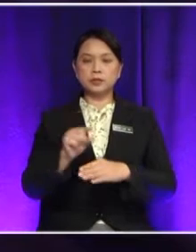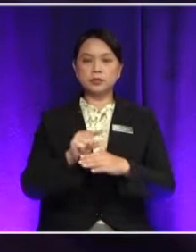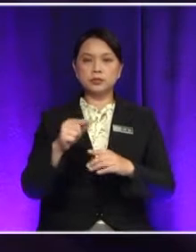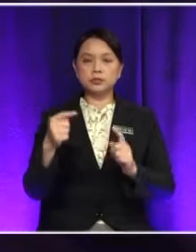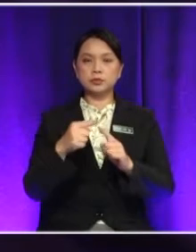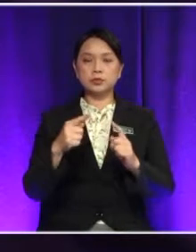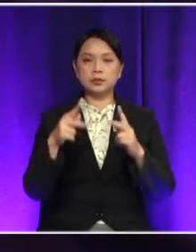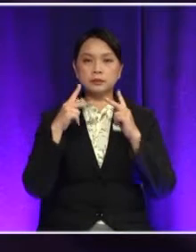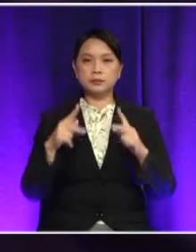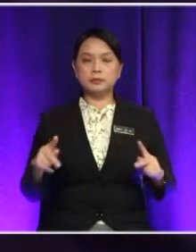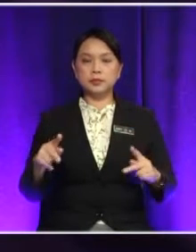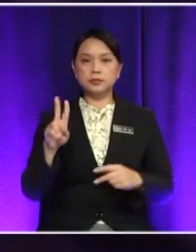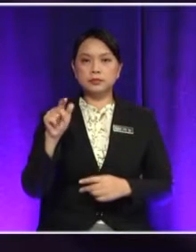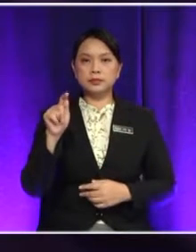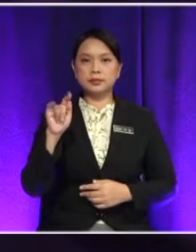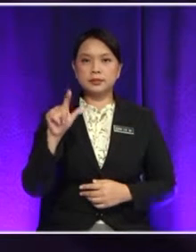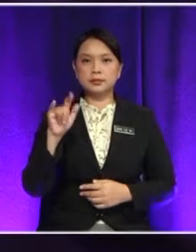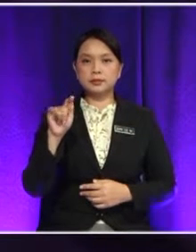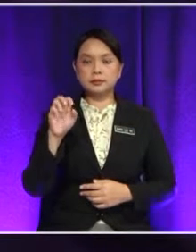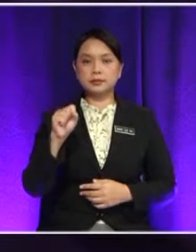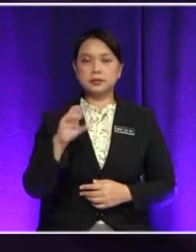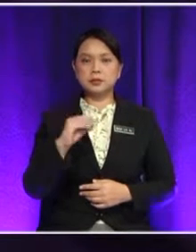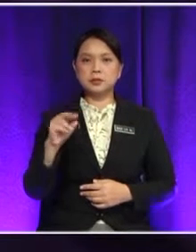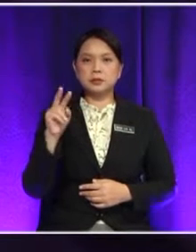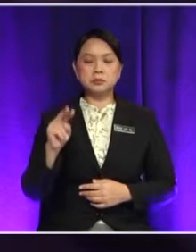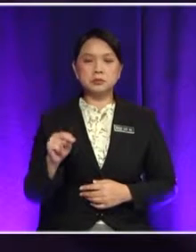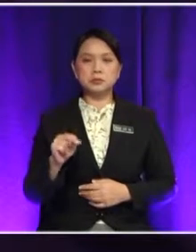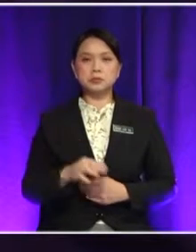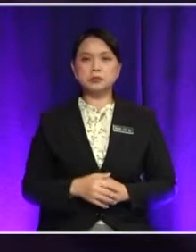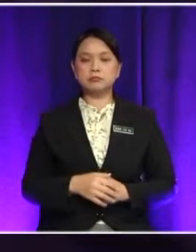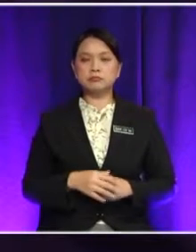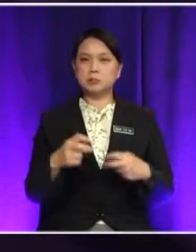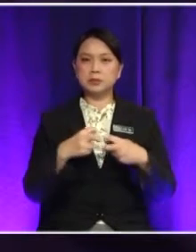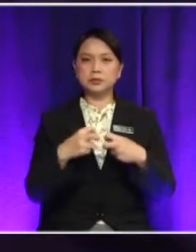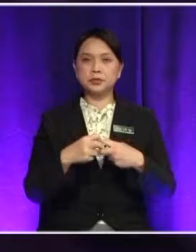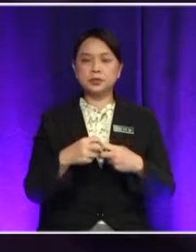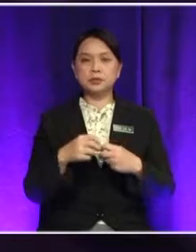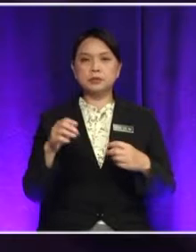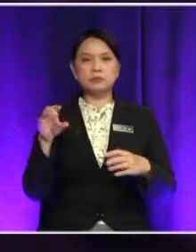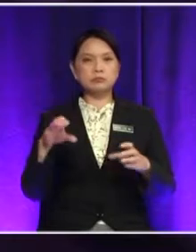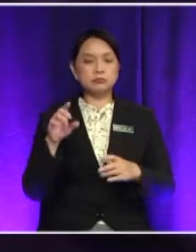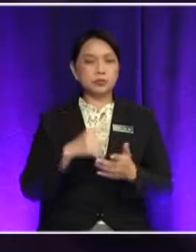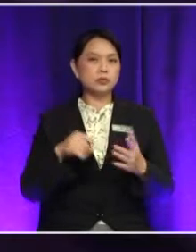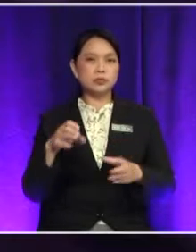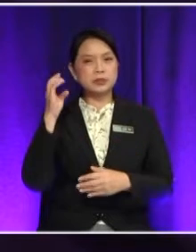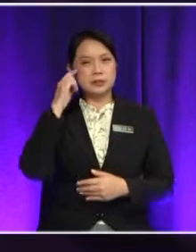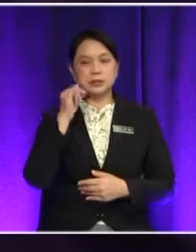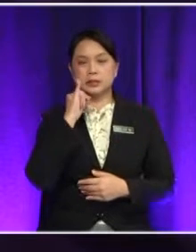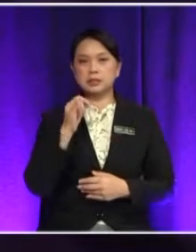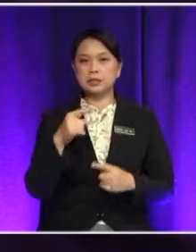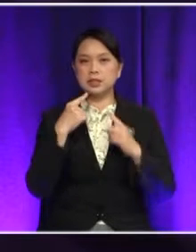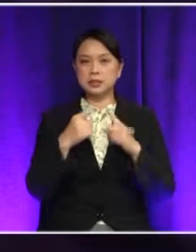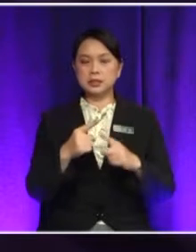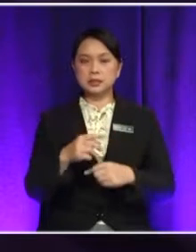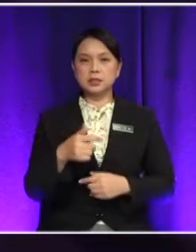as electricity, are known as off-grid. Okay, so what do you think is the answer, Soleha? I think the best